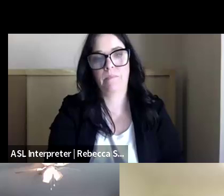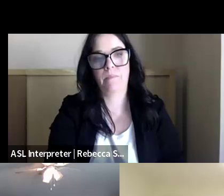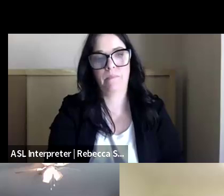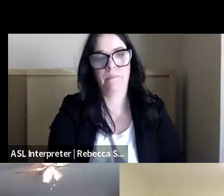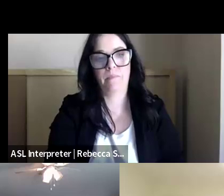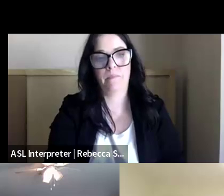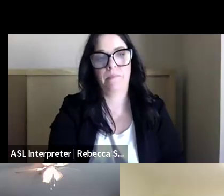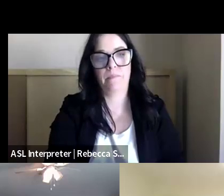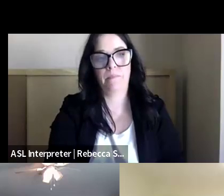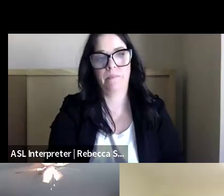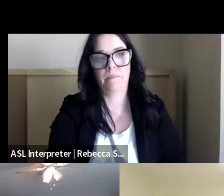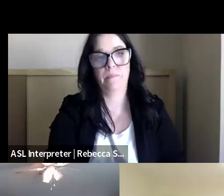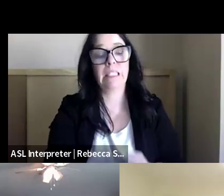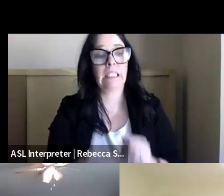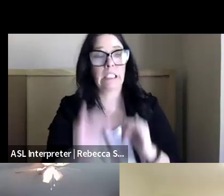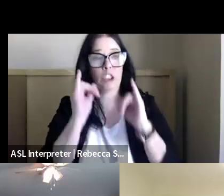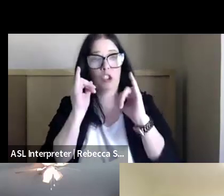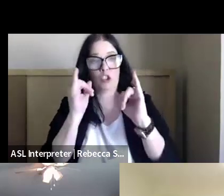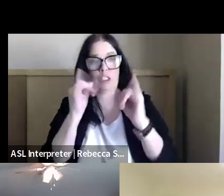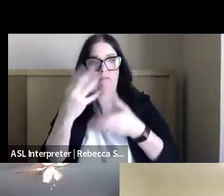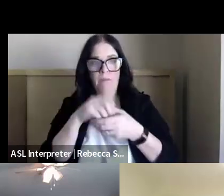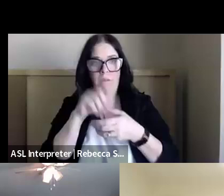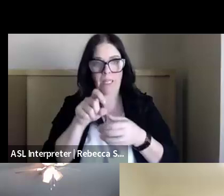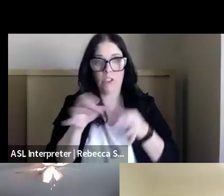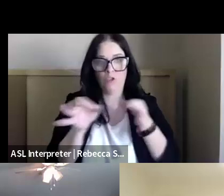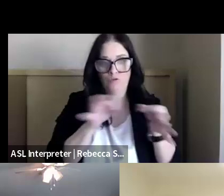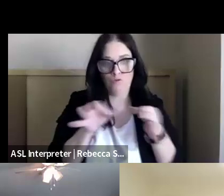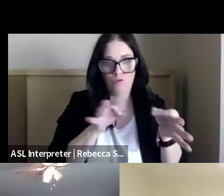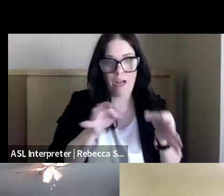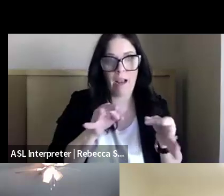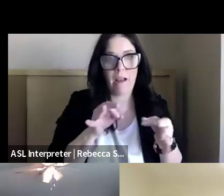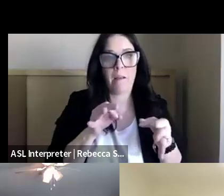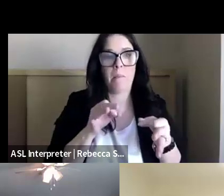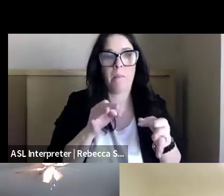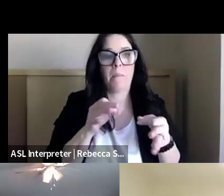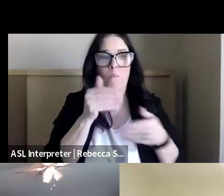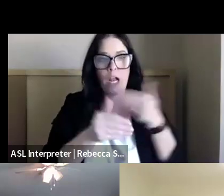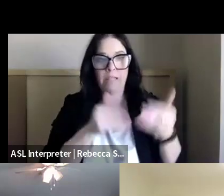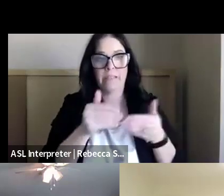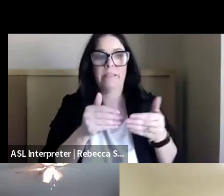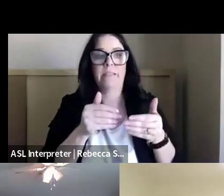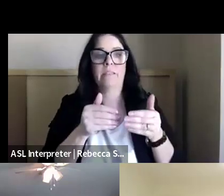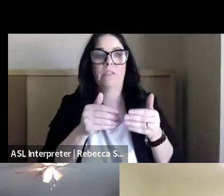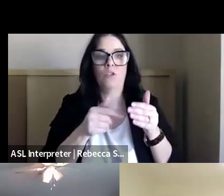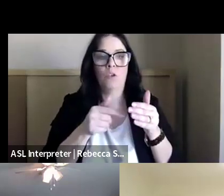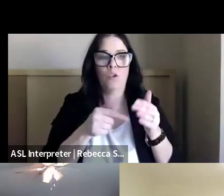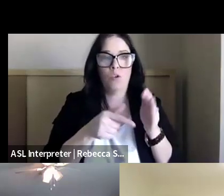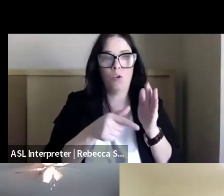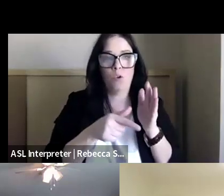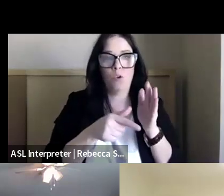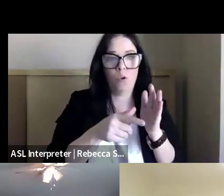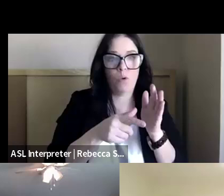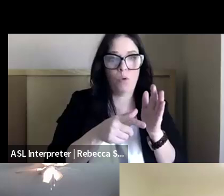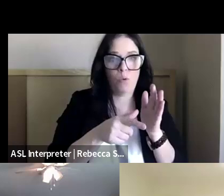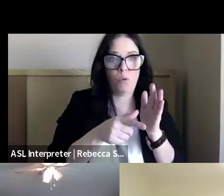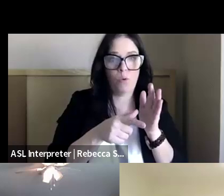policies, and procedures to be followed by the DSE and the awarding of grants of Part B, including the